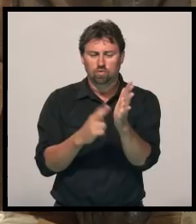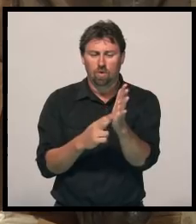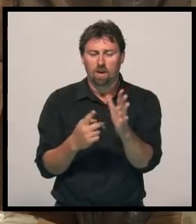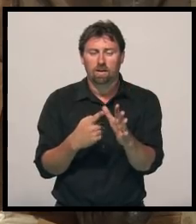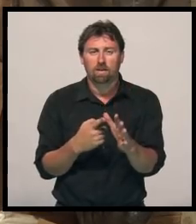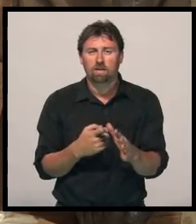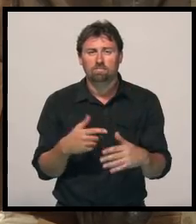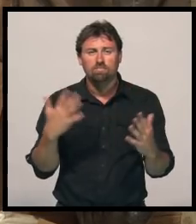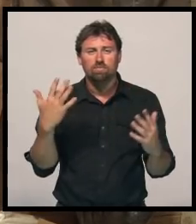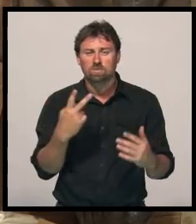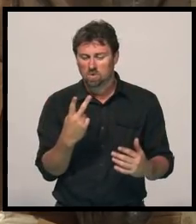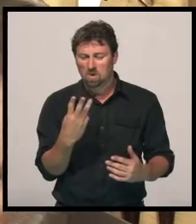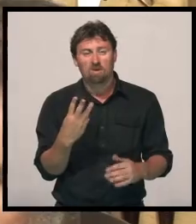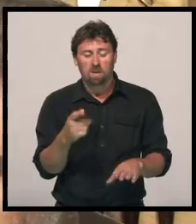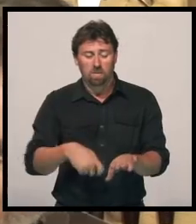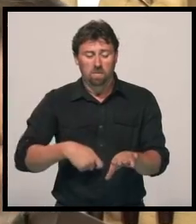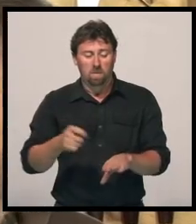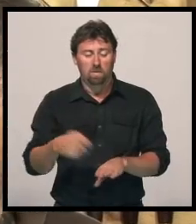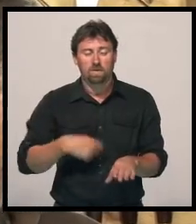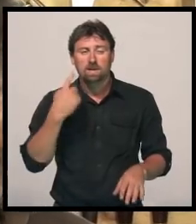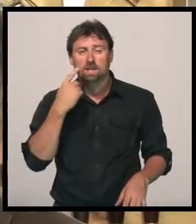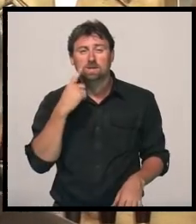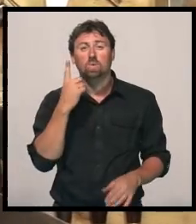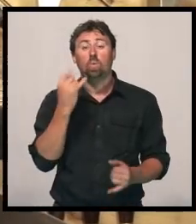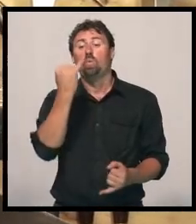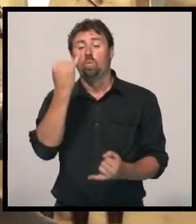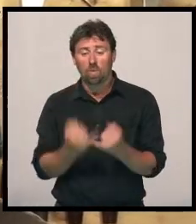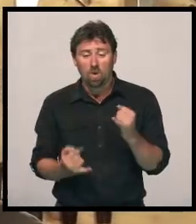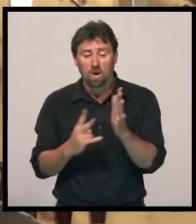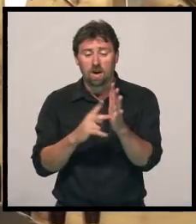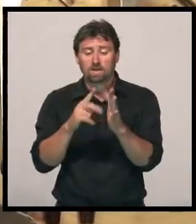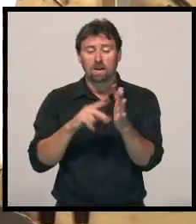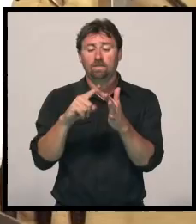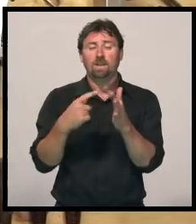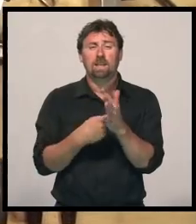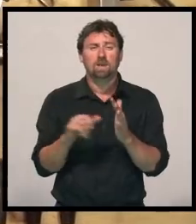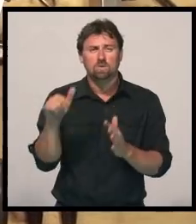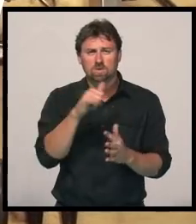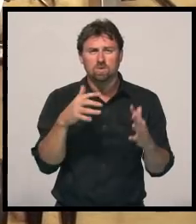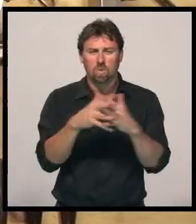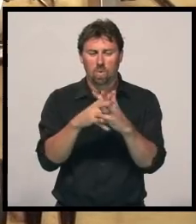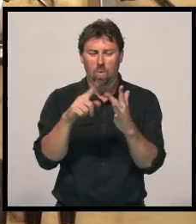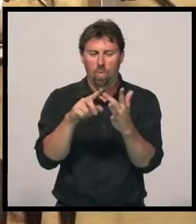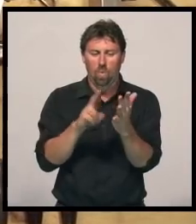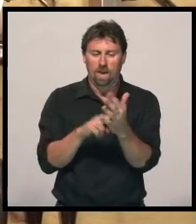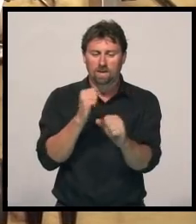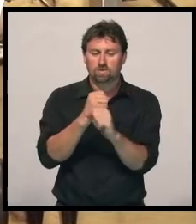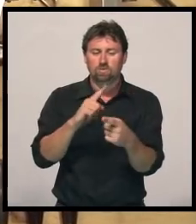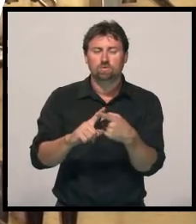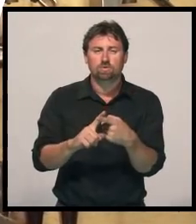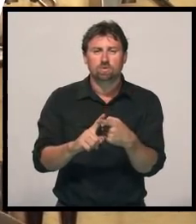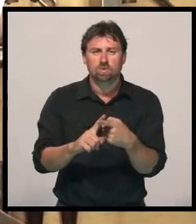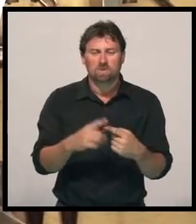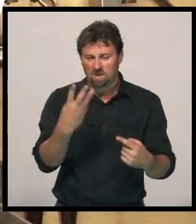that in about two or three passes of a knife. The worst one I've ever done is wenge. It takes me about 38